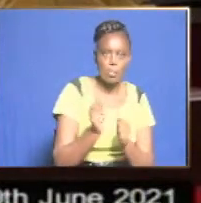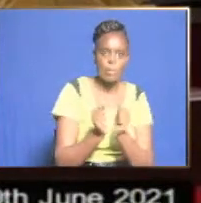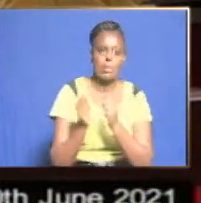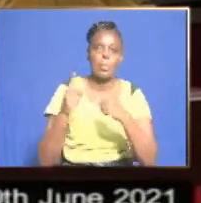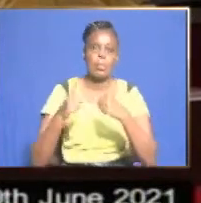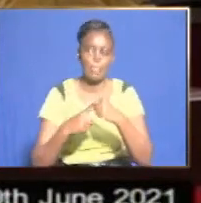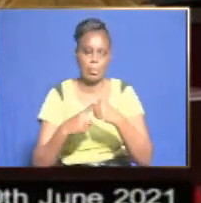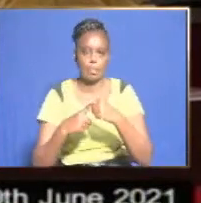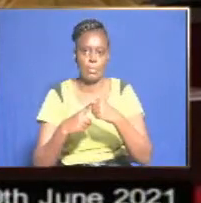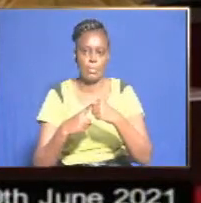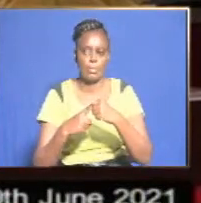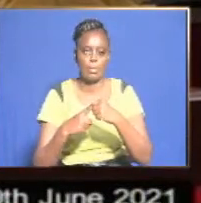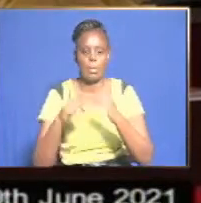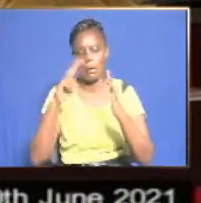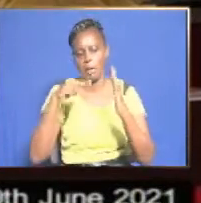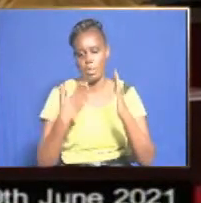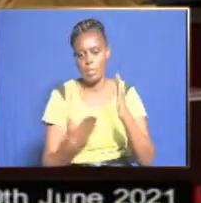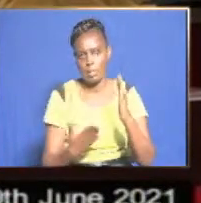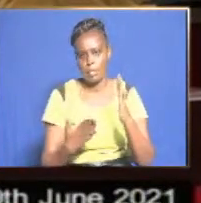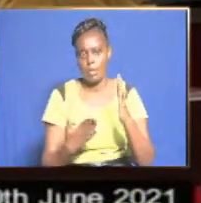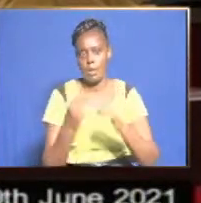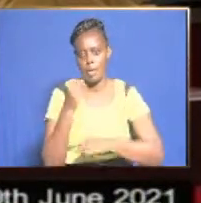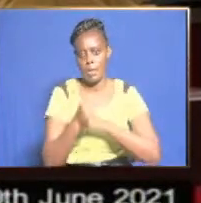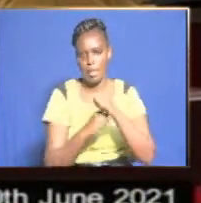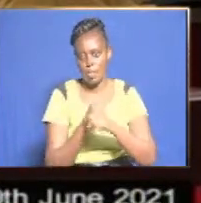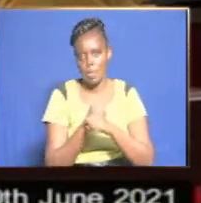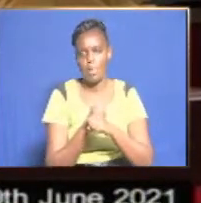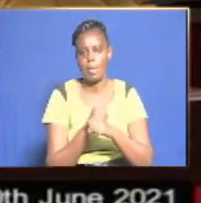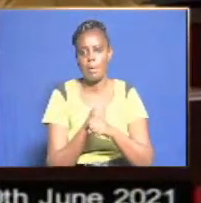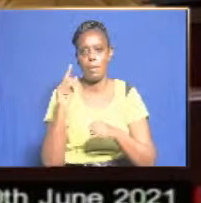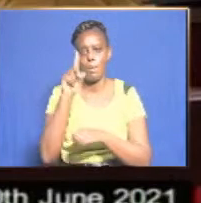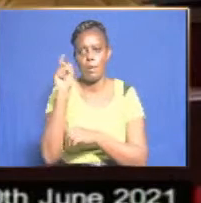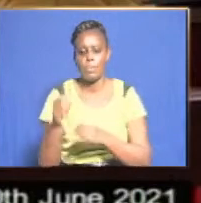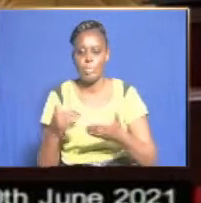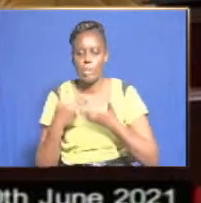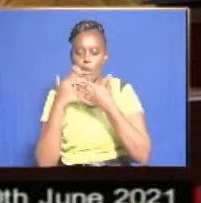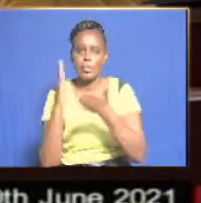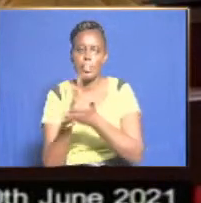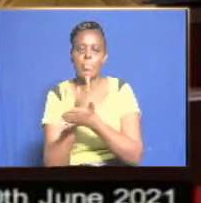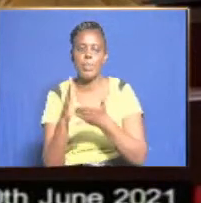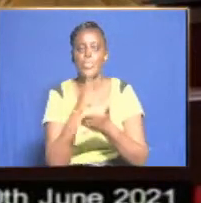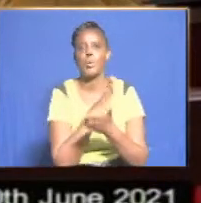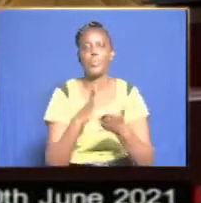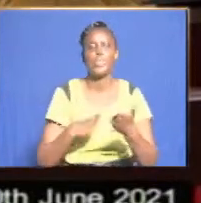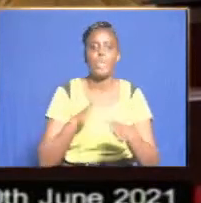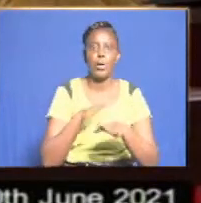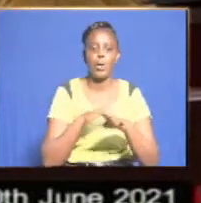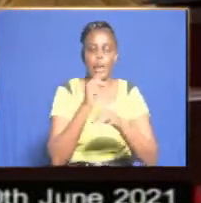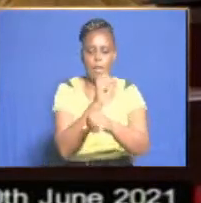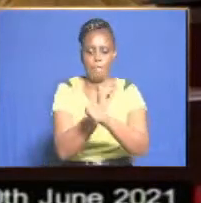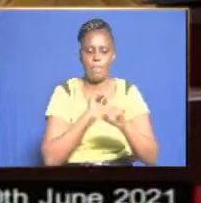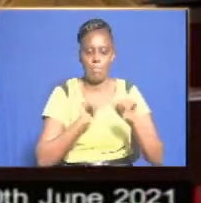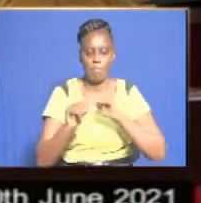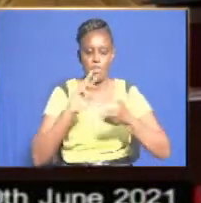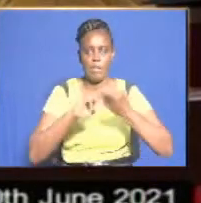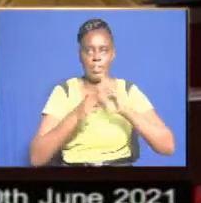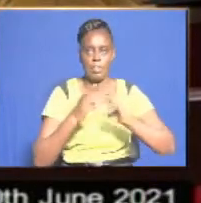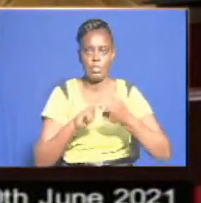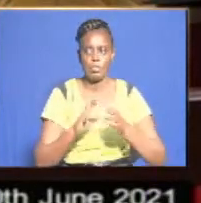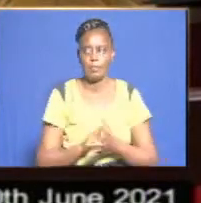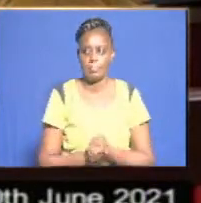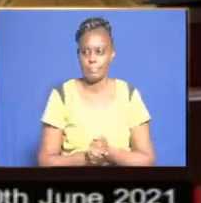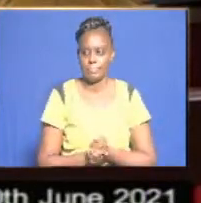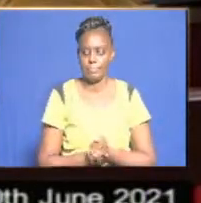2016. That's what it reads. Very well, the question will be replied to before the Departmental Committee on Defense and Foreign Relations.